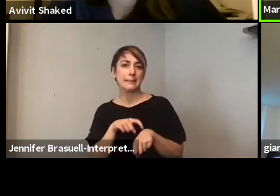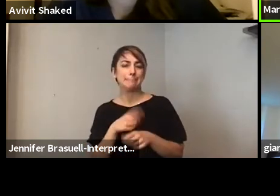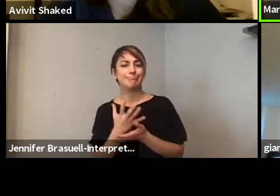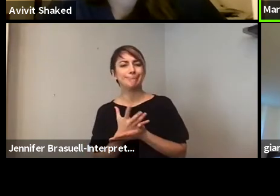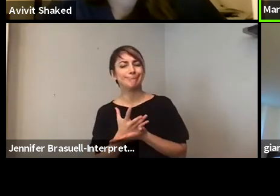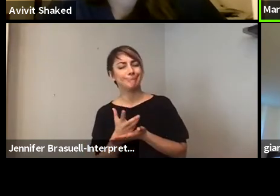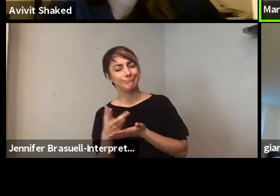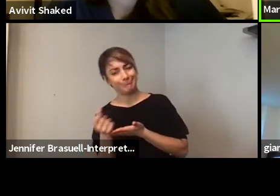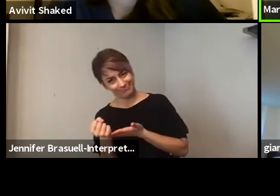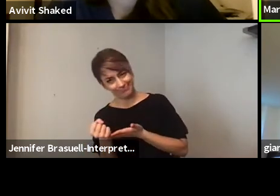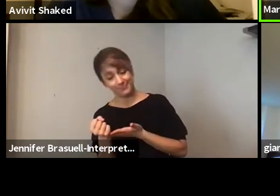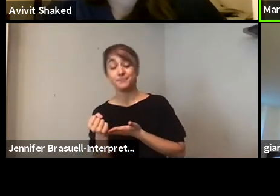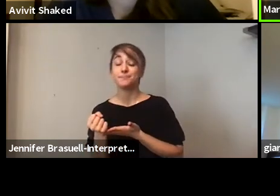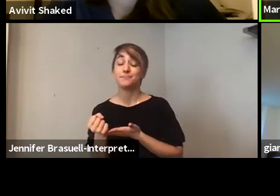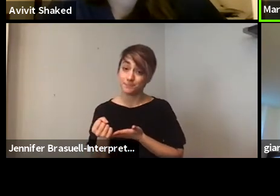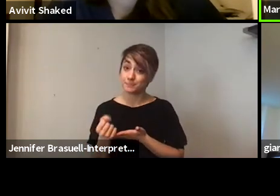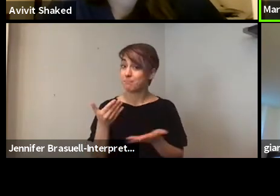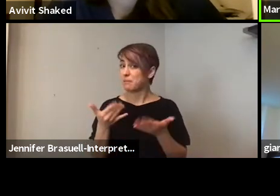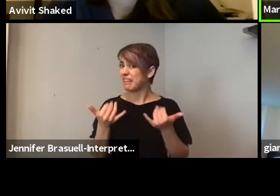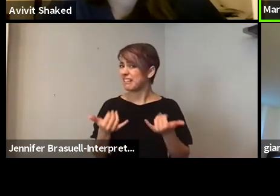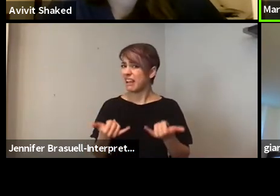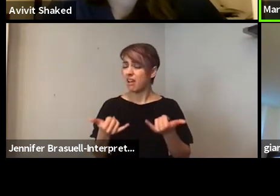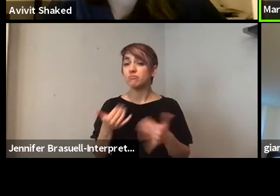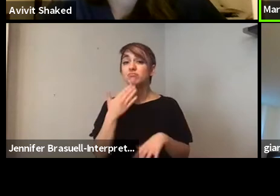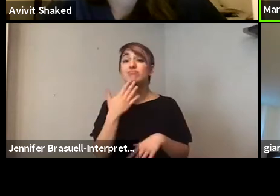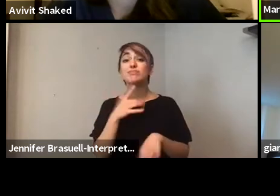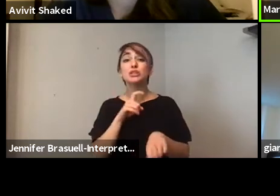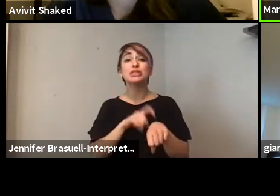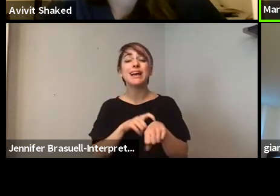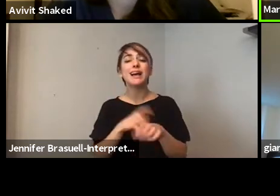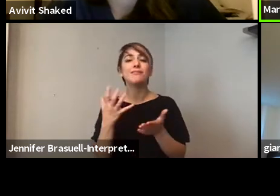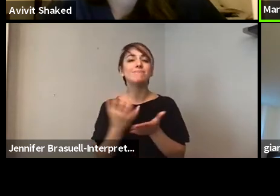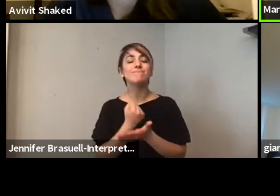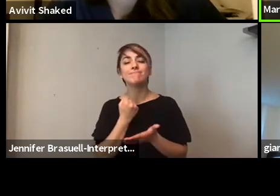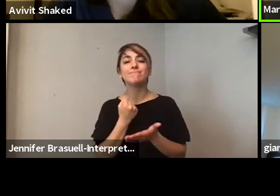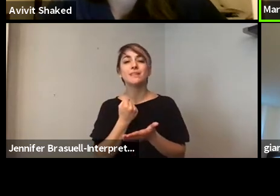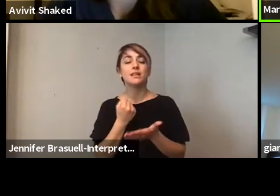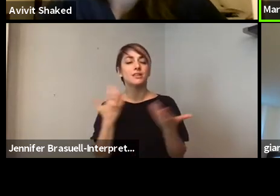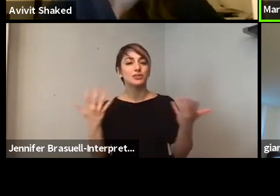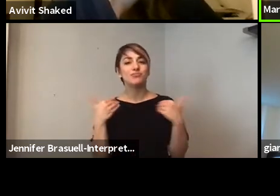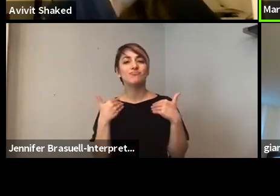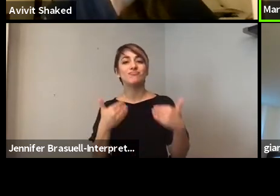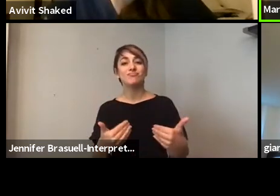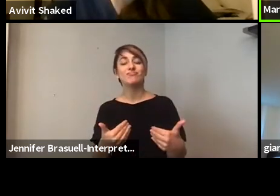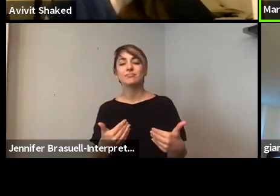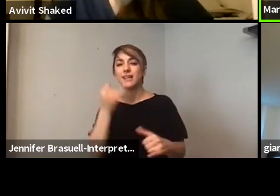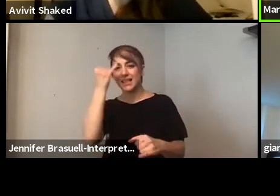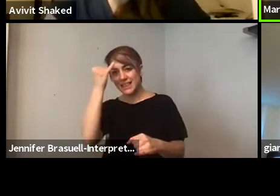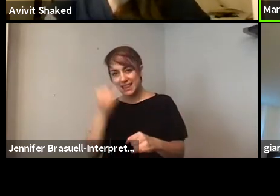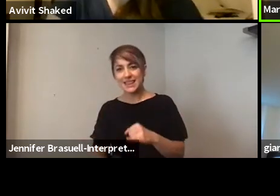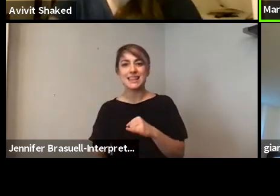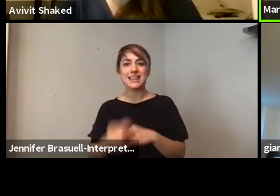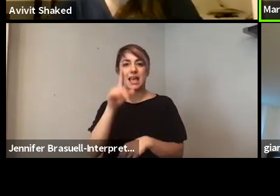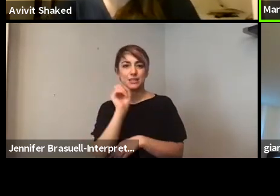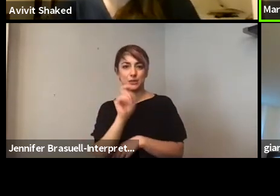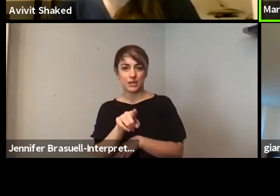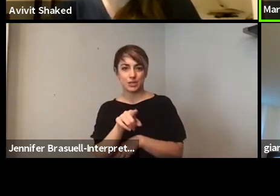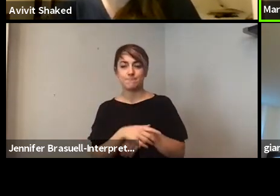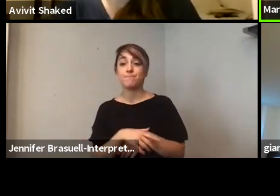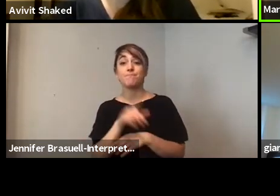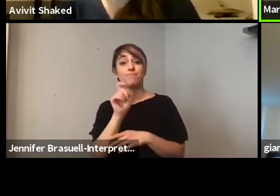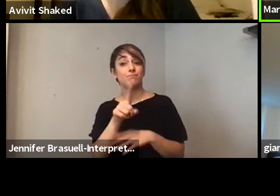time to bring you this last question. And in closing, would you